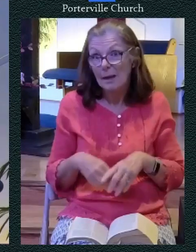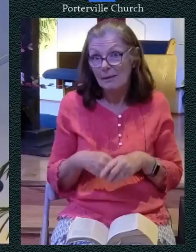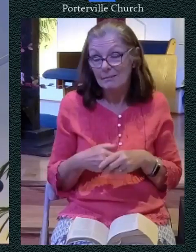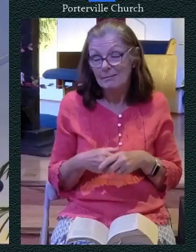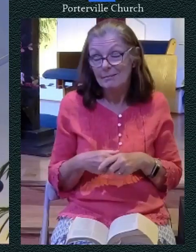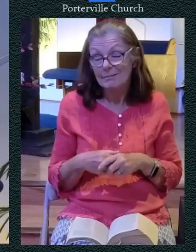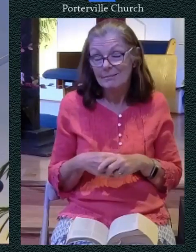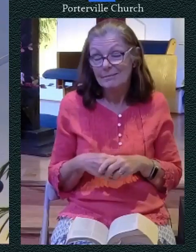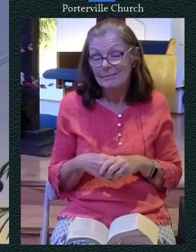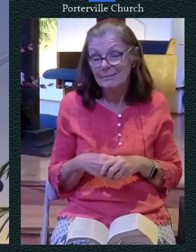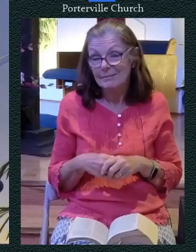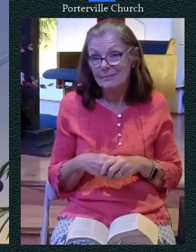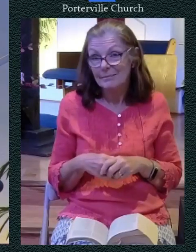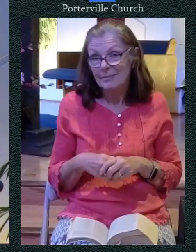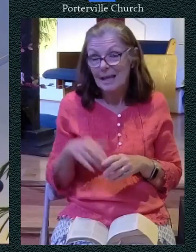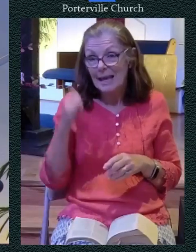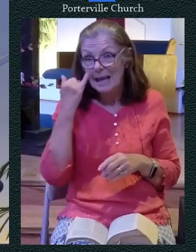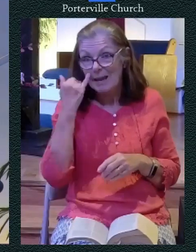If in humility,